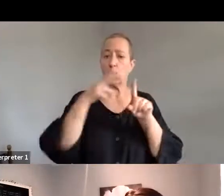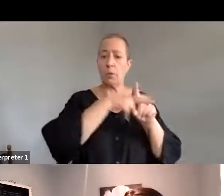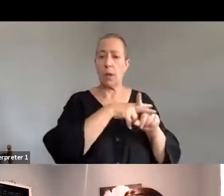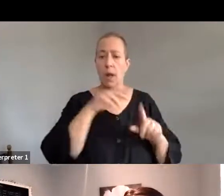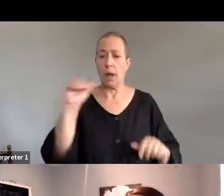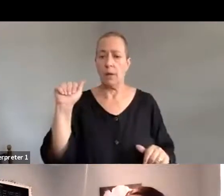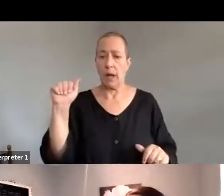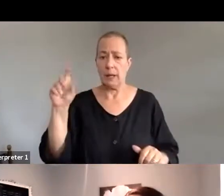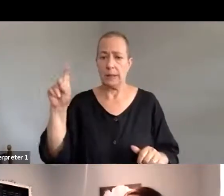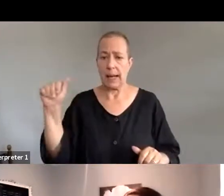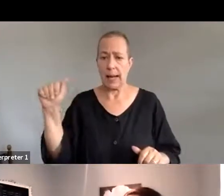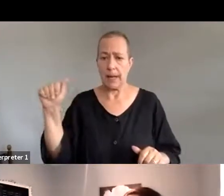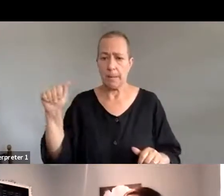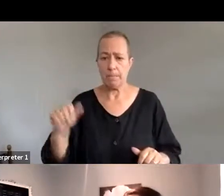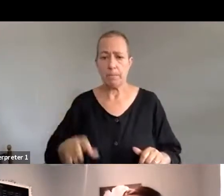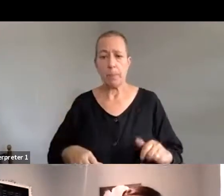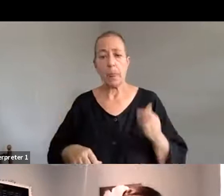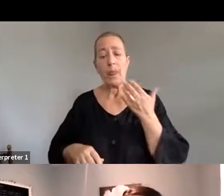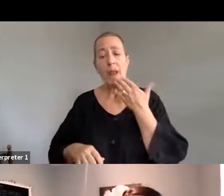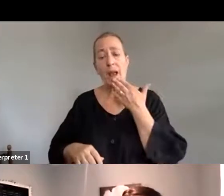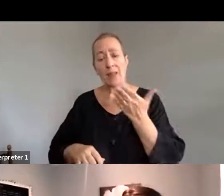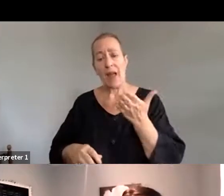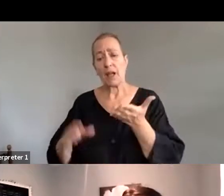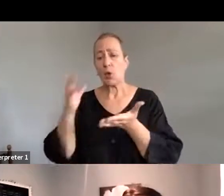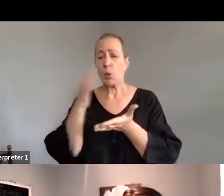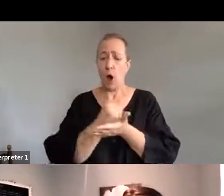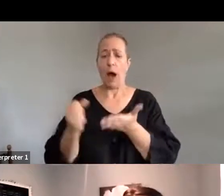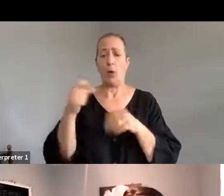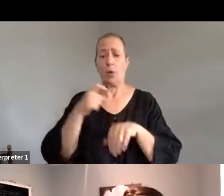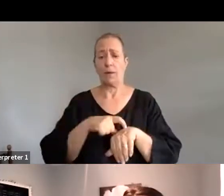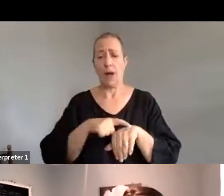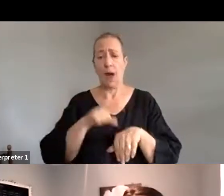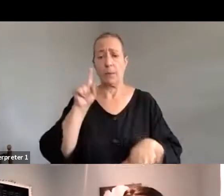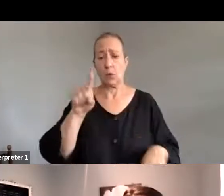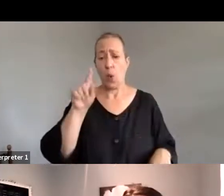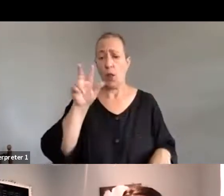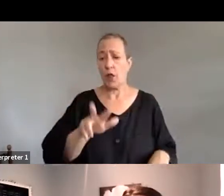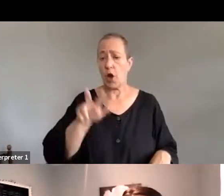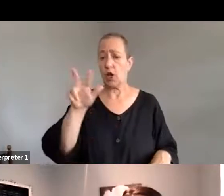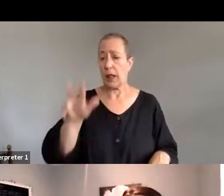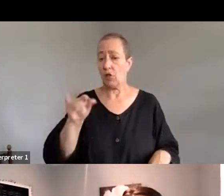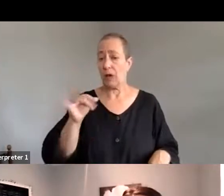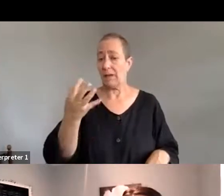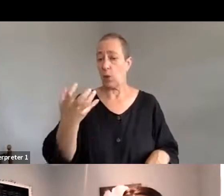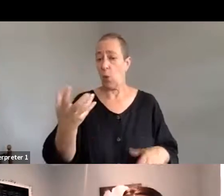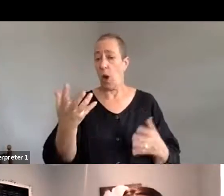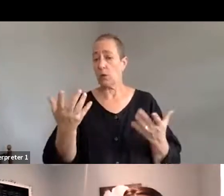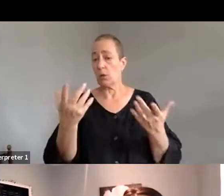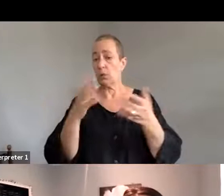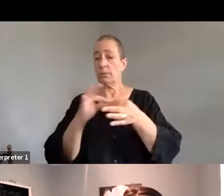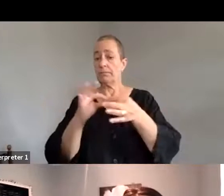Thank you, Tracy. Sharon, we are out of time. It's 1:33. If you'd like to make your closing remarks.